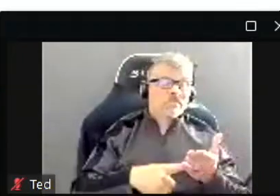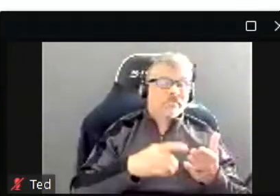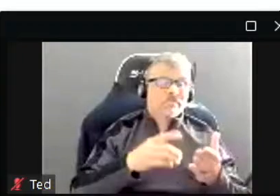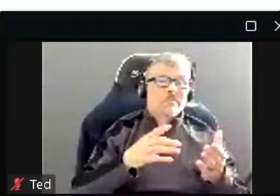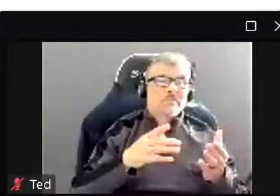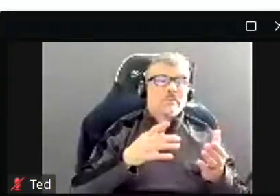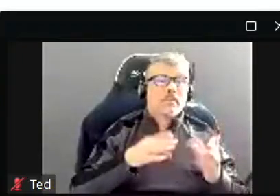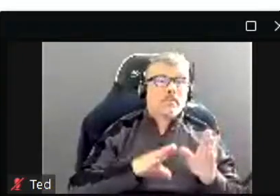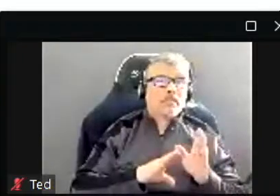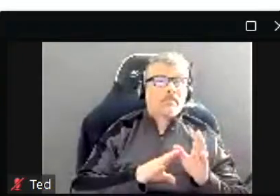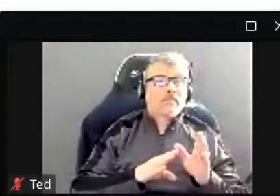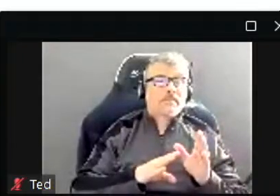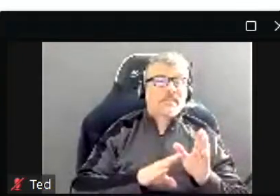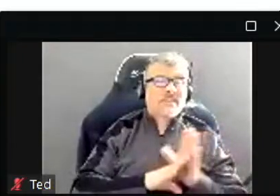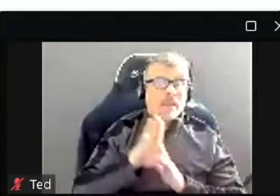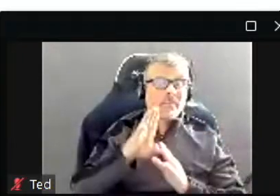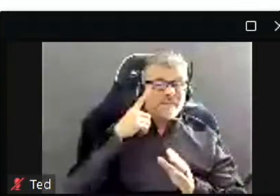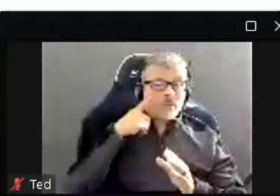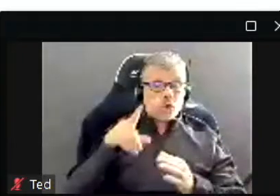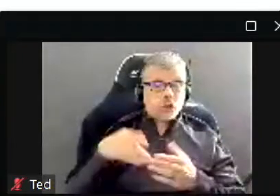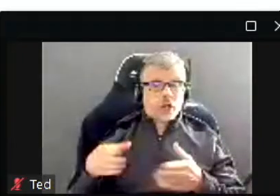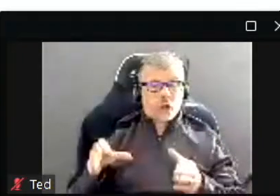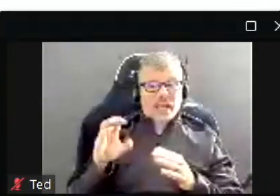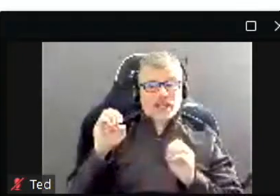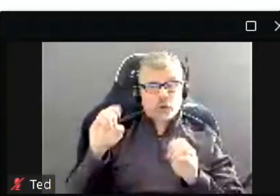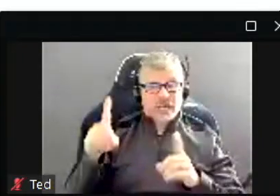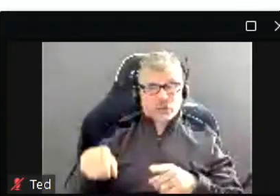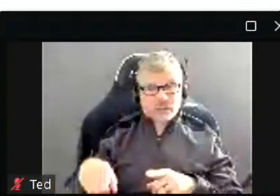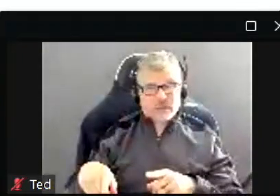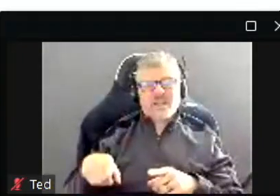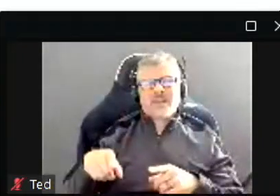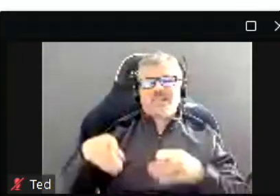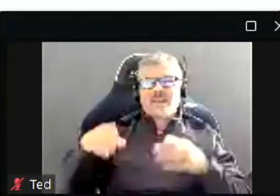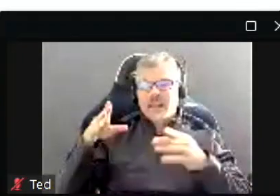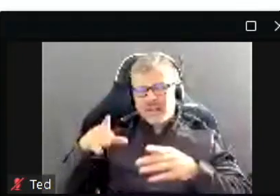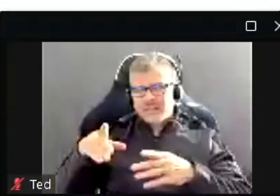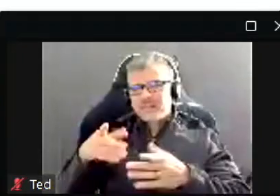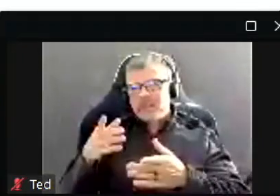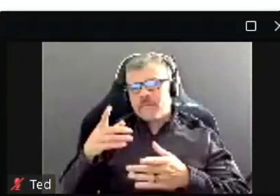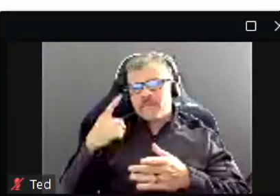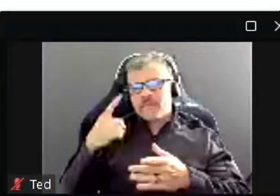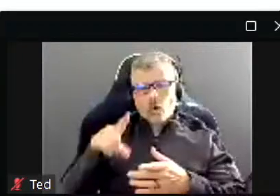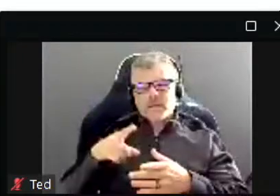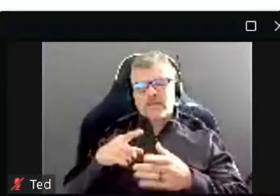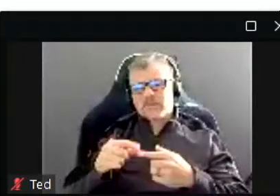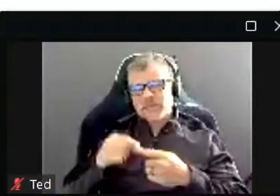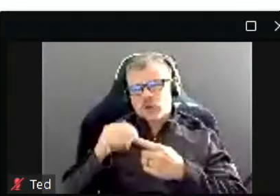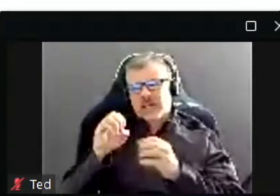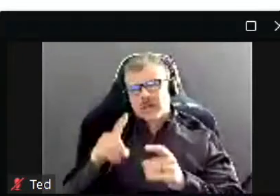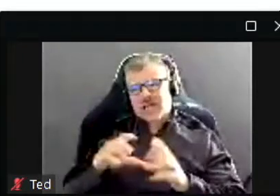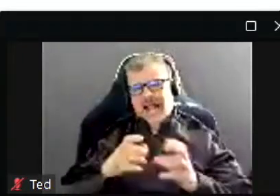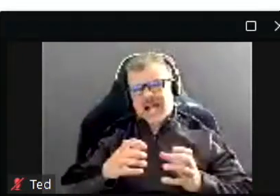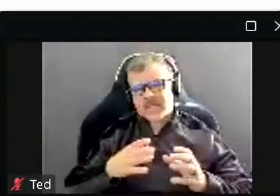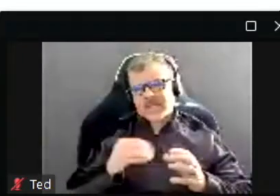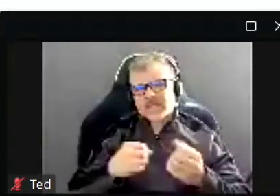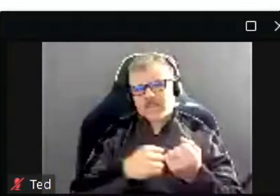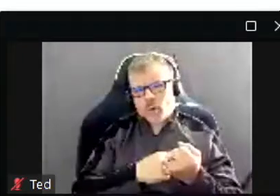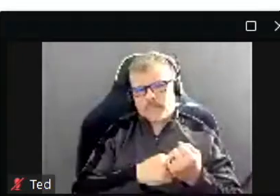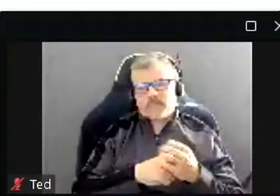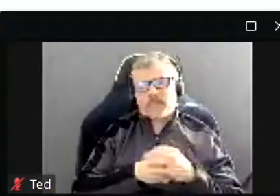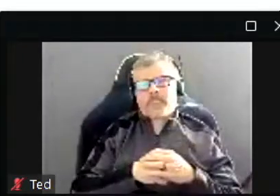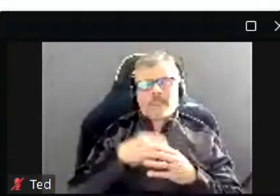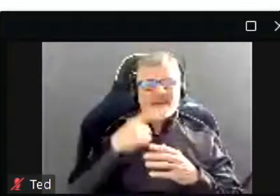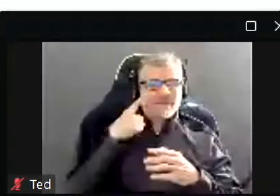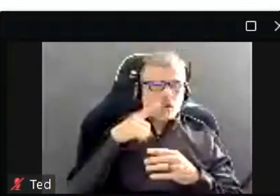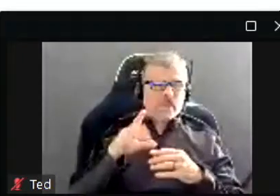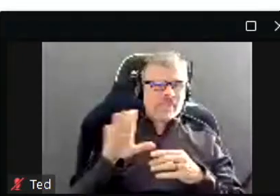education teachers to have more special education classes and support for professional